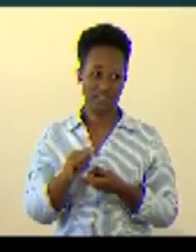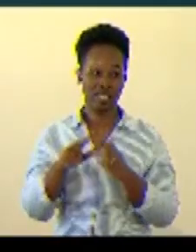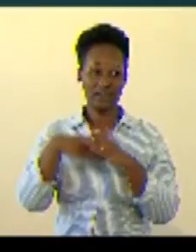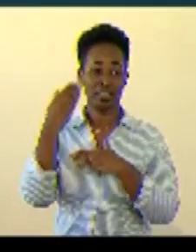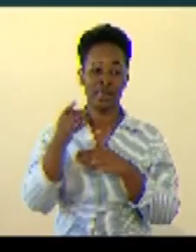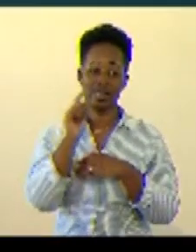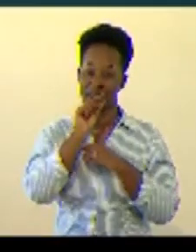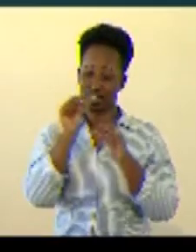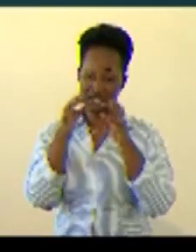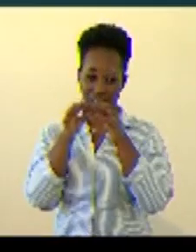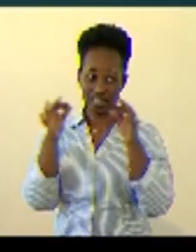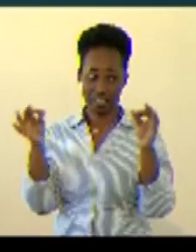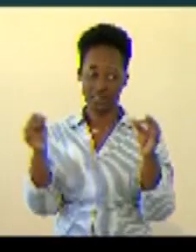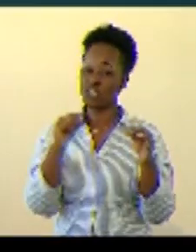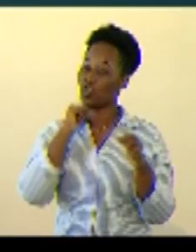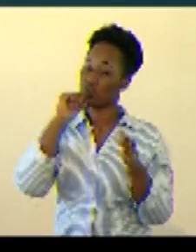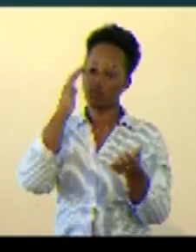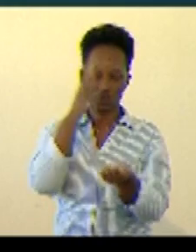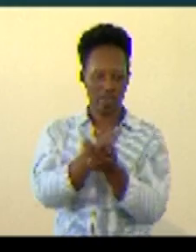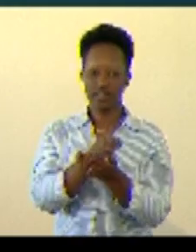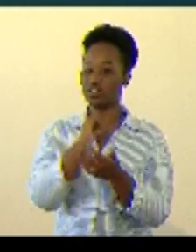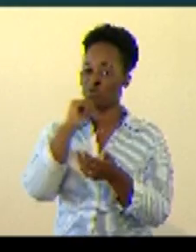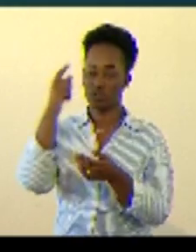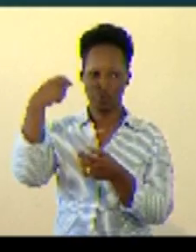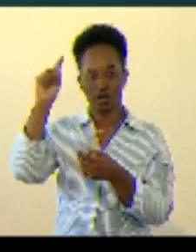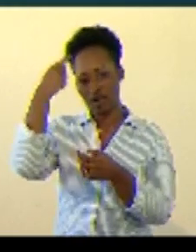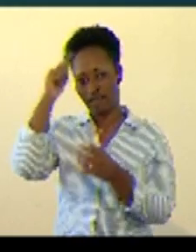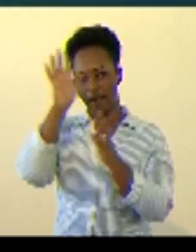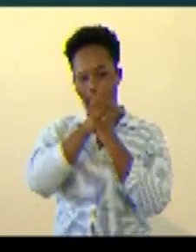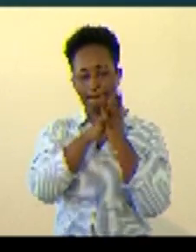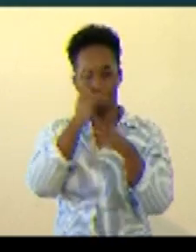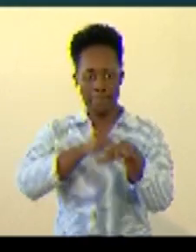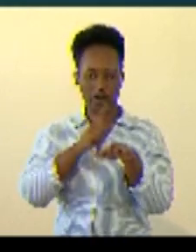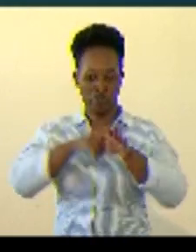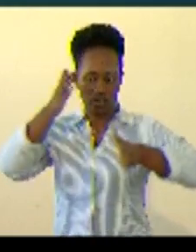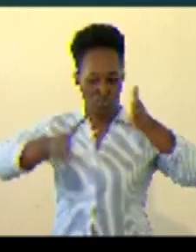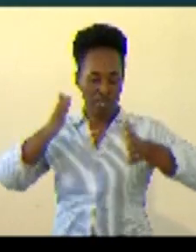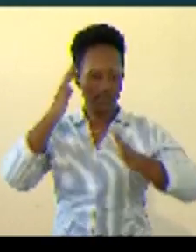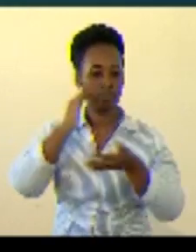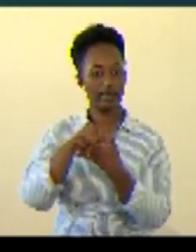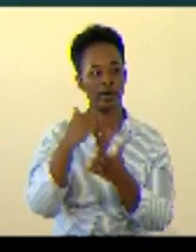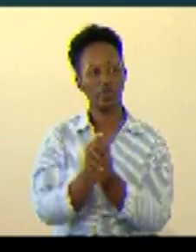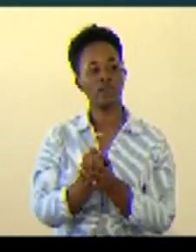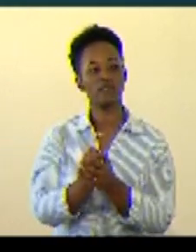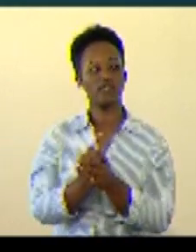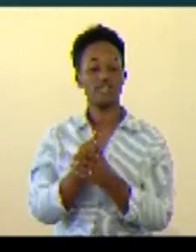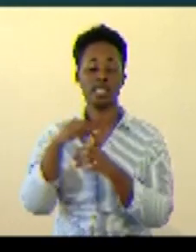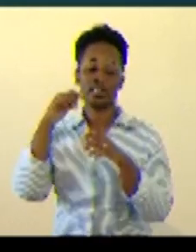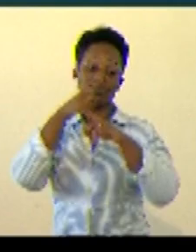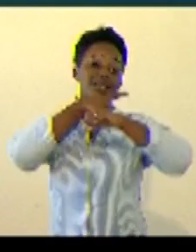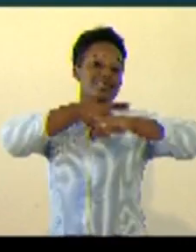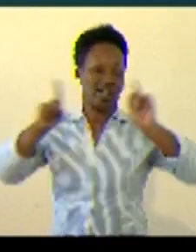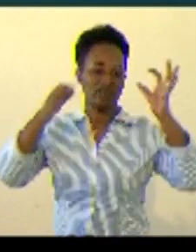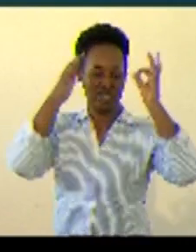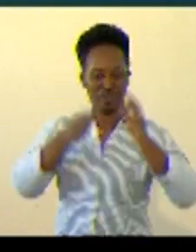then this statement is not right, is not correct for a periodic trend, because it is actually the opposite of what